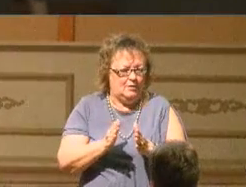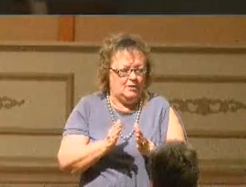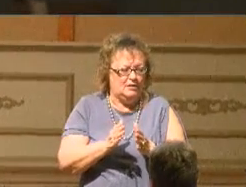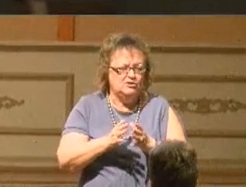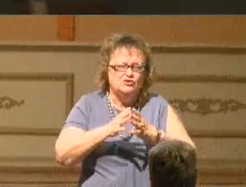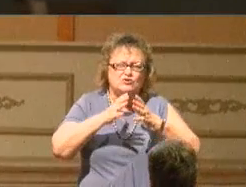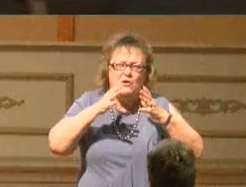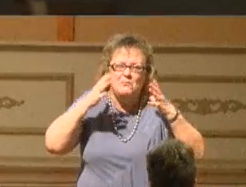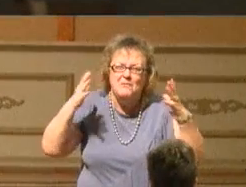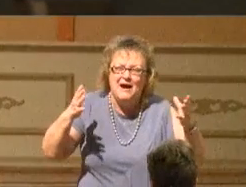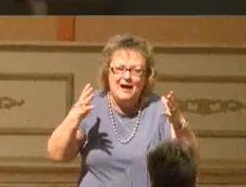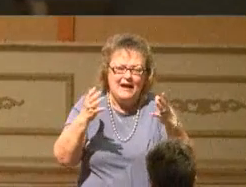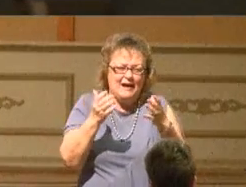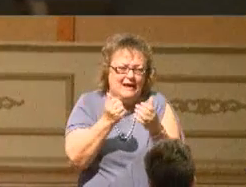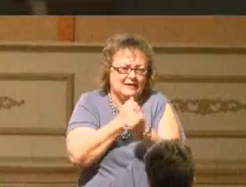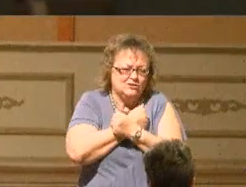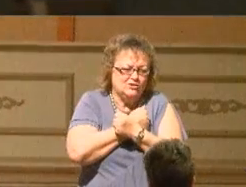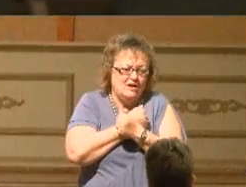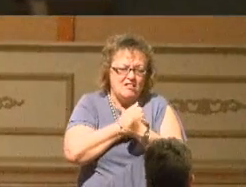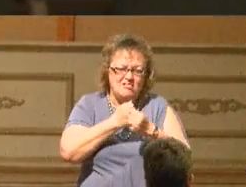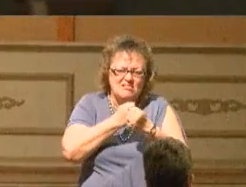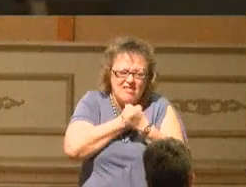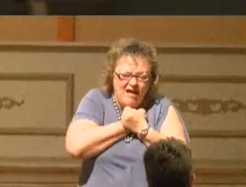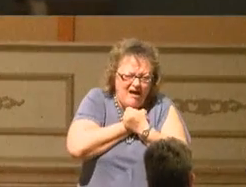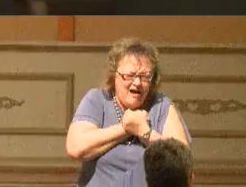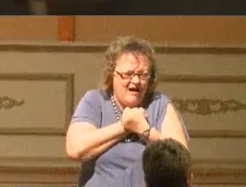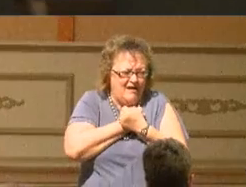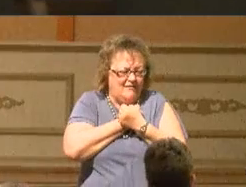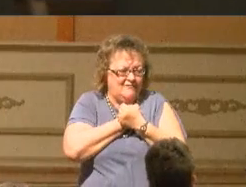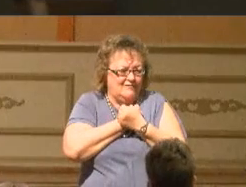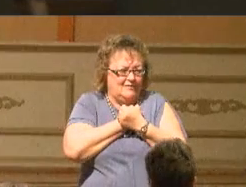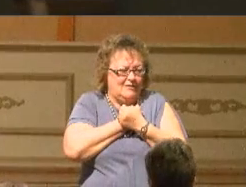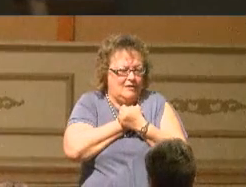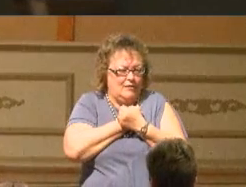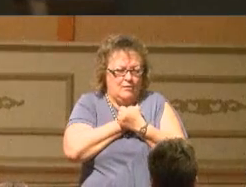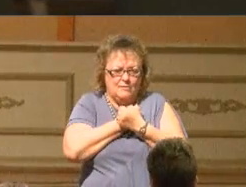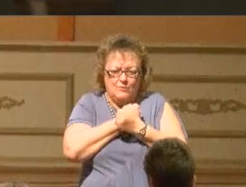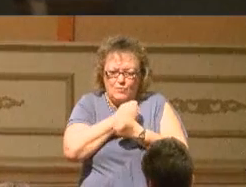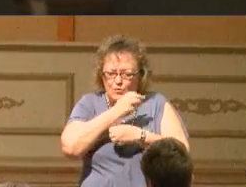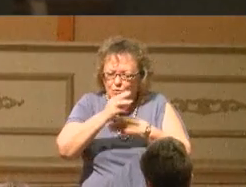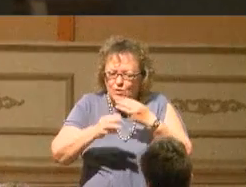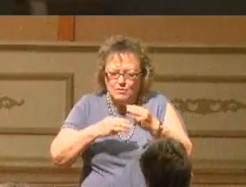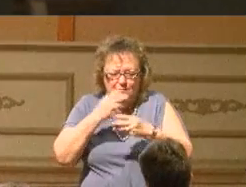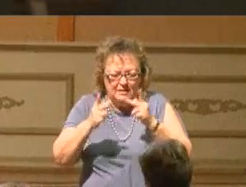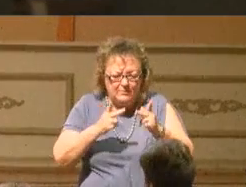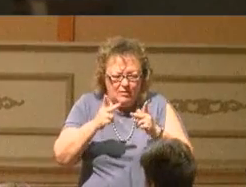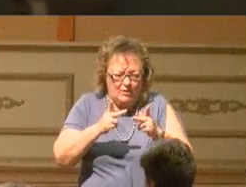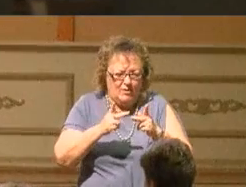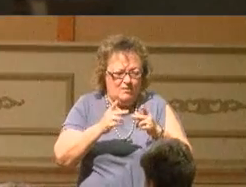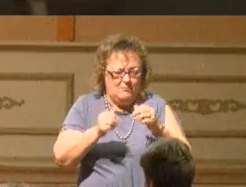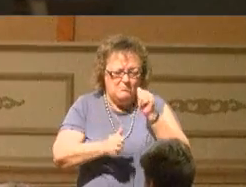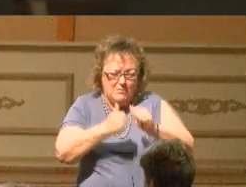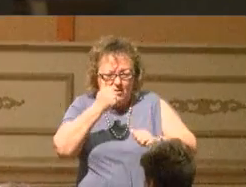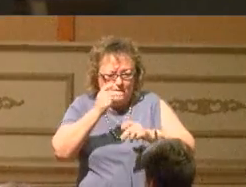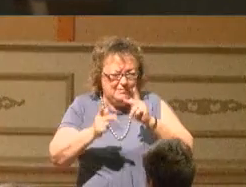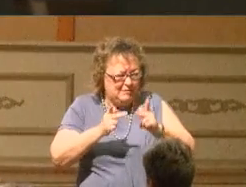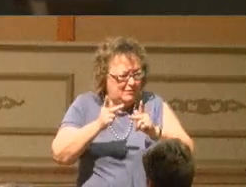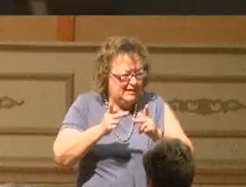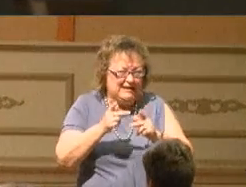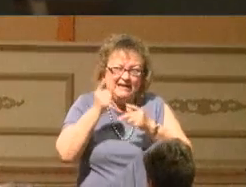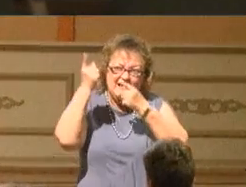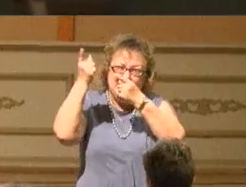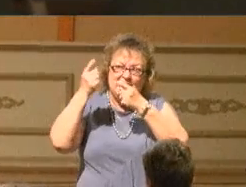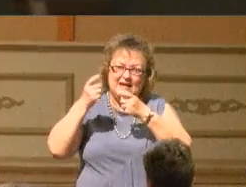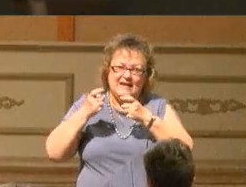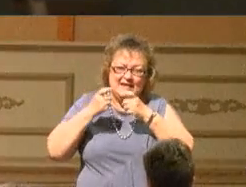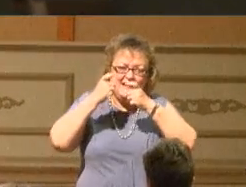so loved the greatest degree, the world, the greatest number, that he